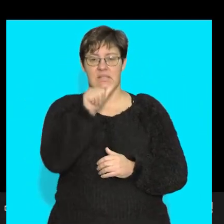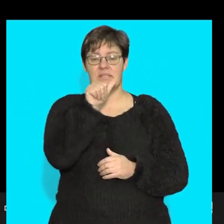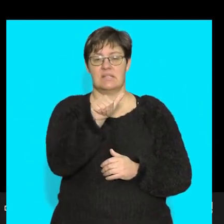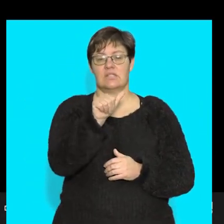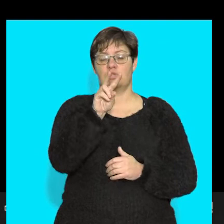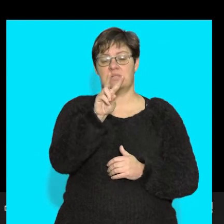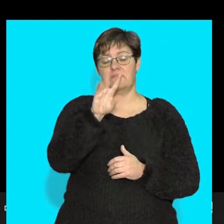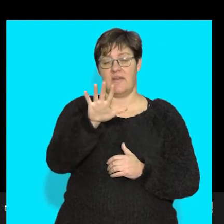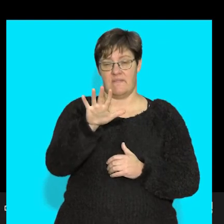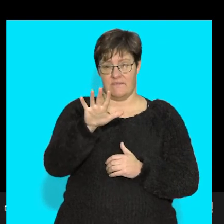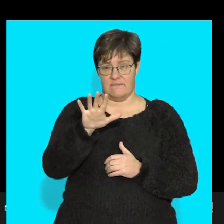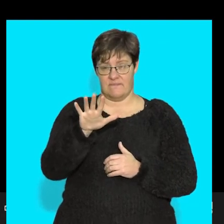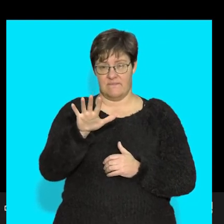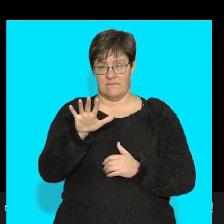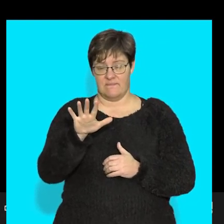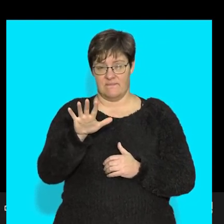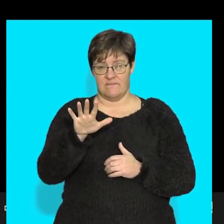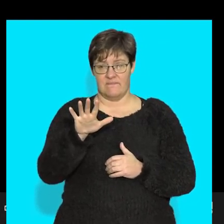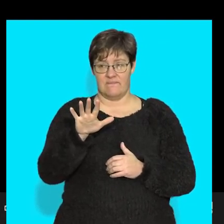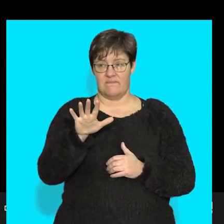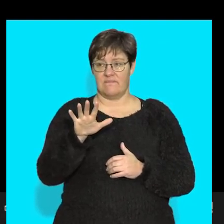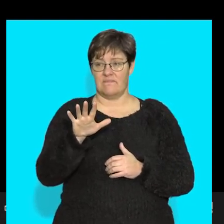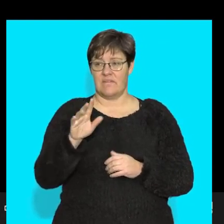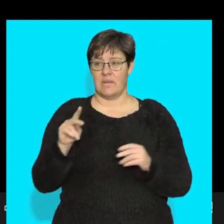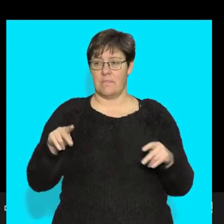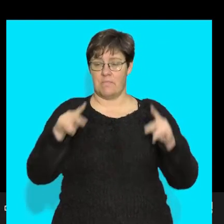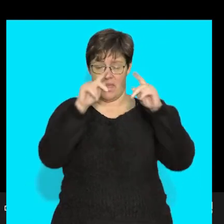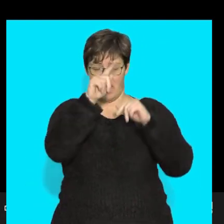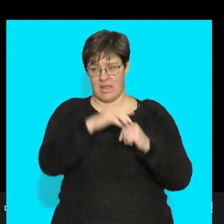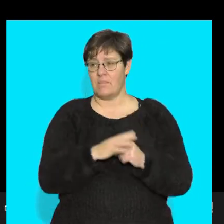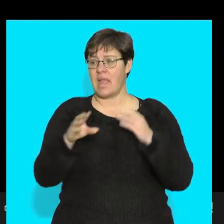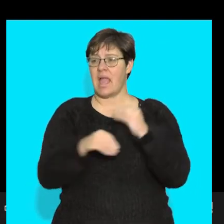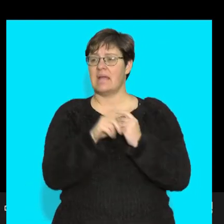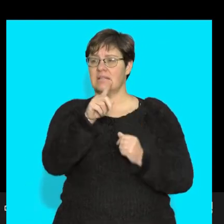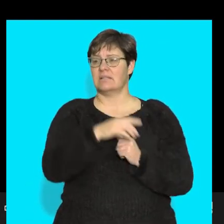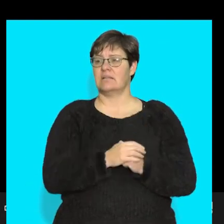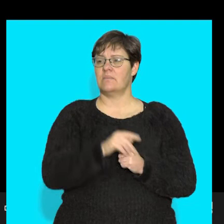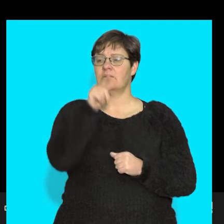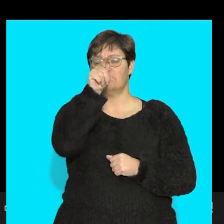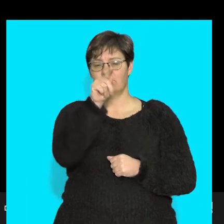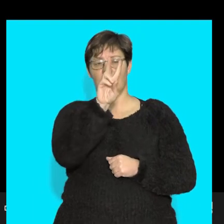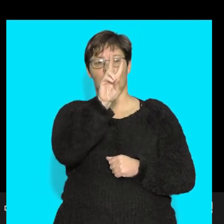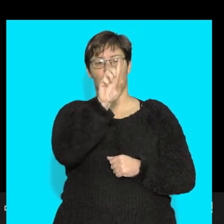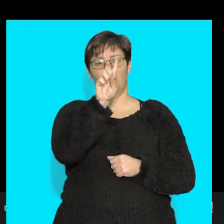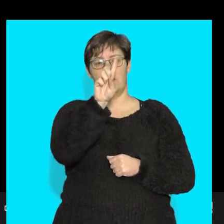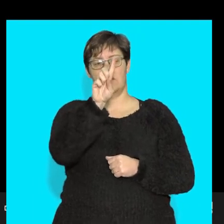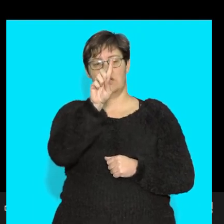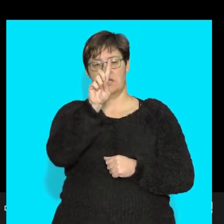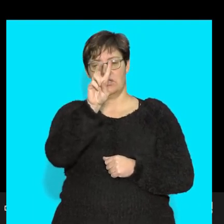625. If you add this to the amount that he now has, it makes him sit at